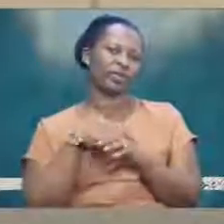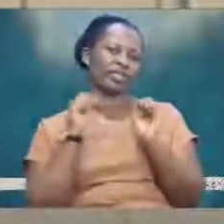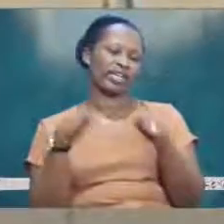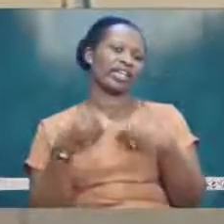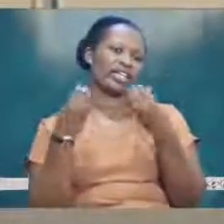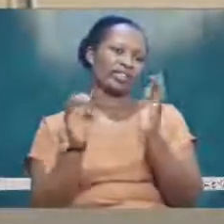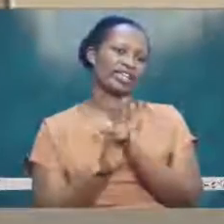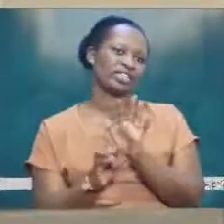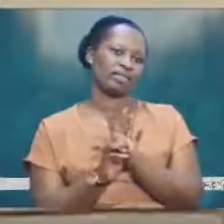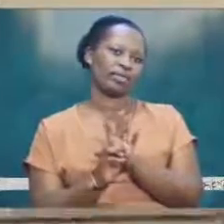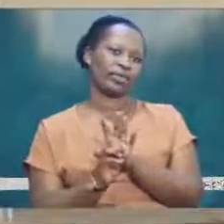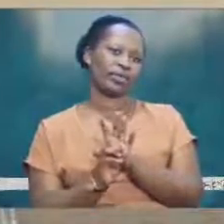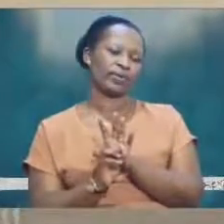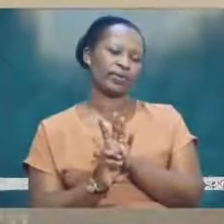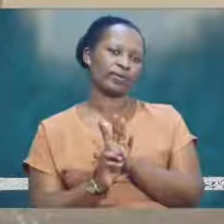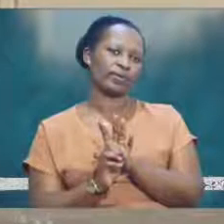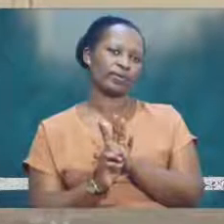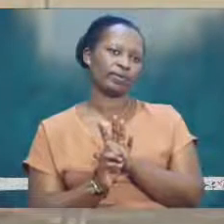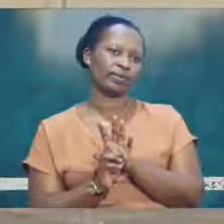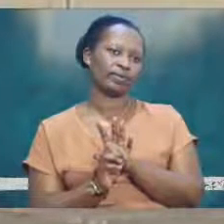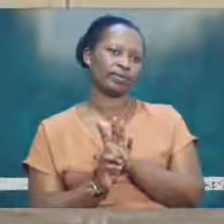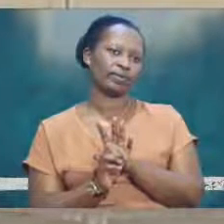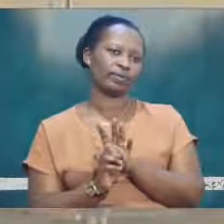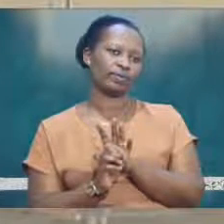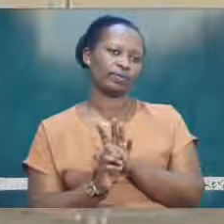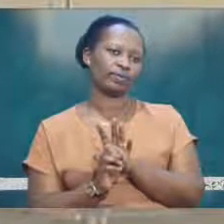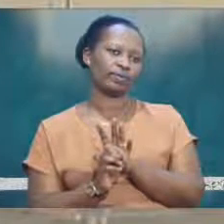give example. Here we can give